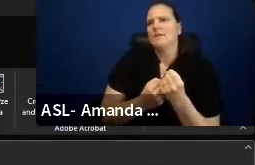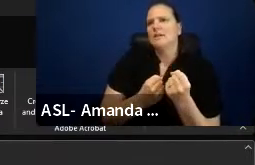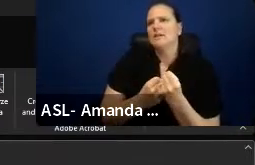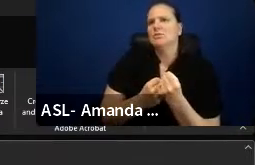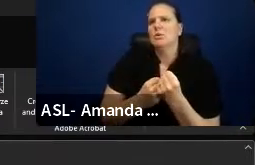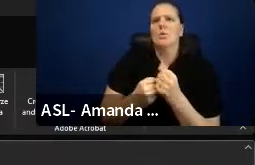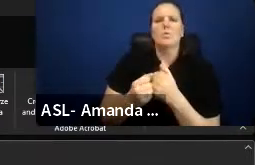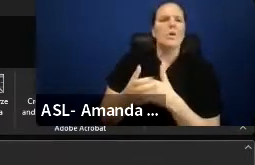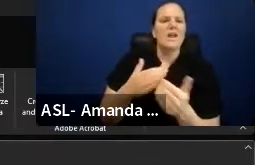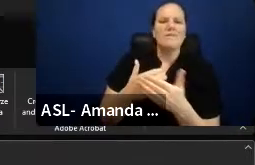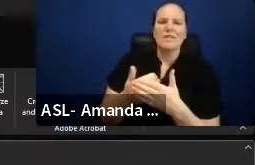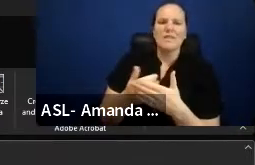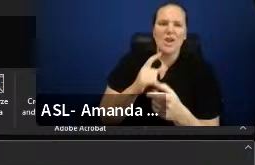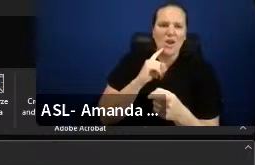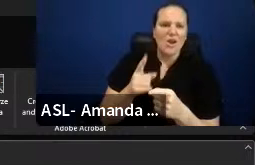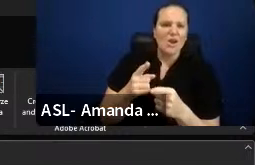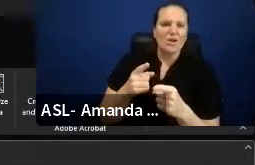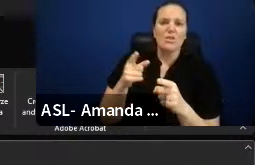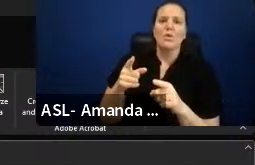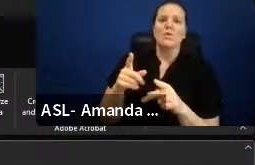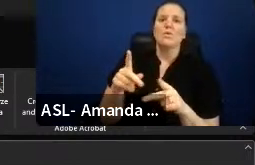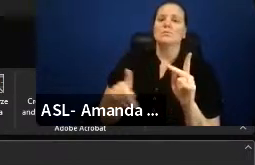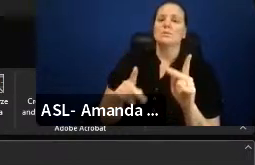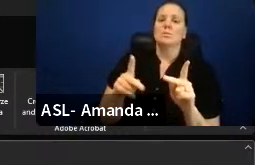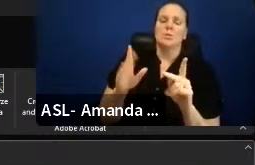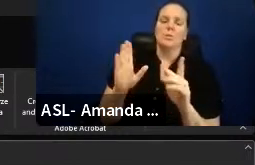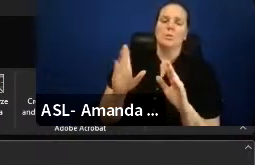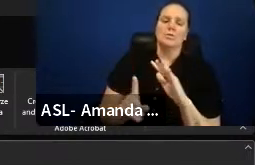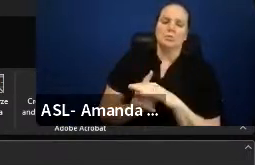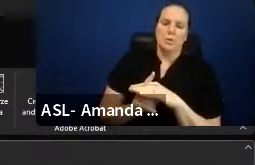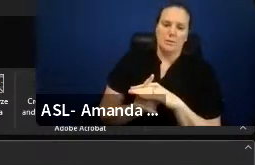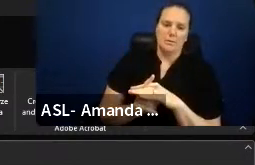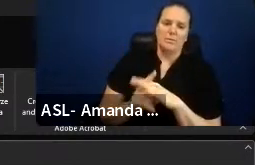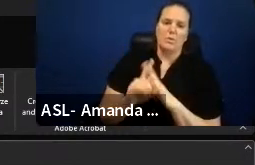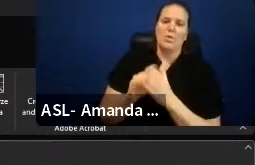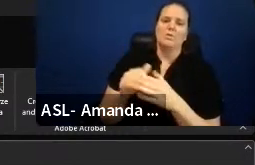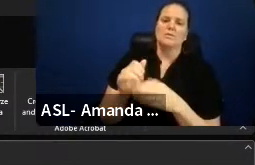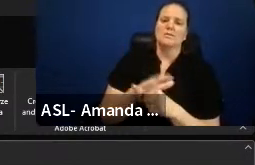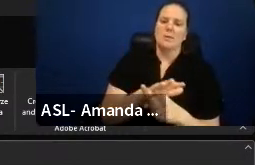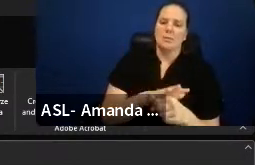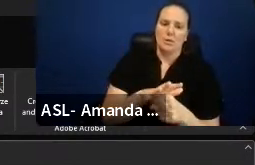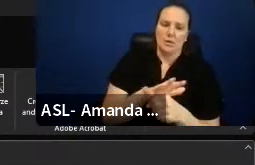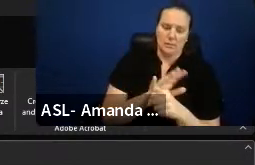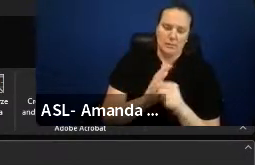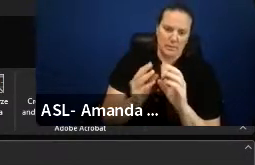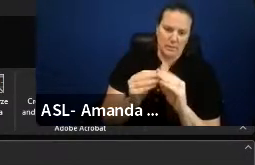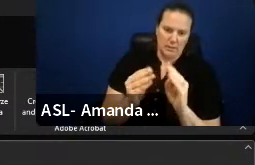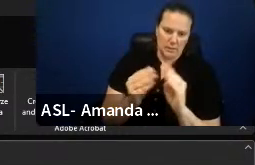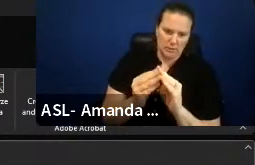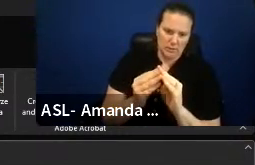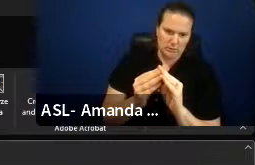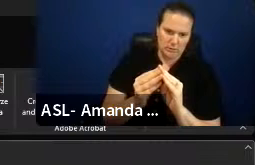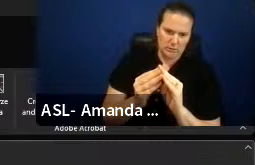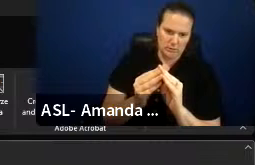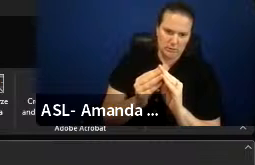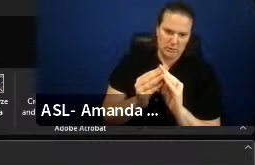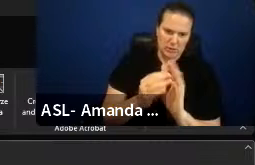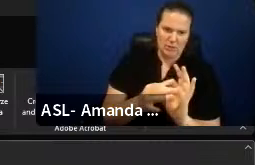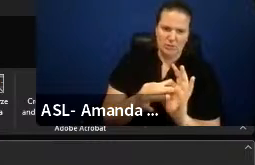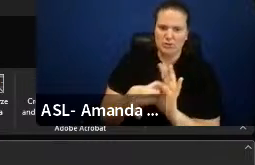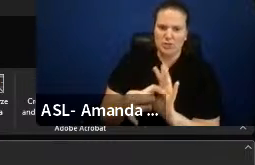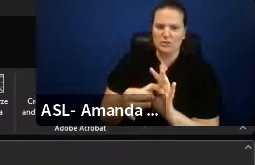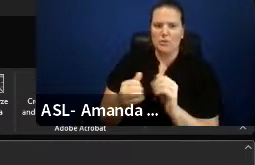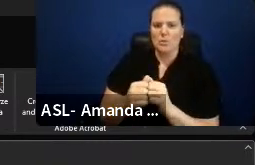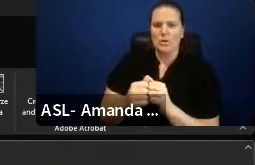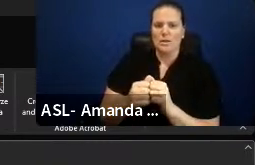they are, these are folks who will be attending those neighborhood meetings in conjunction with each